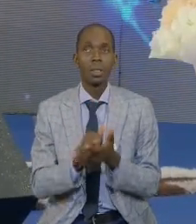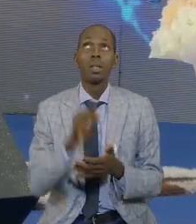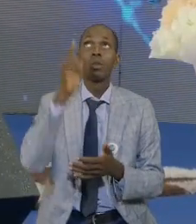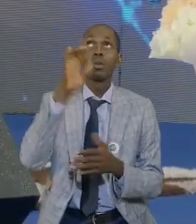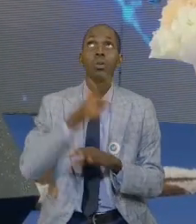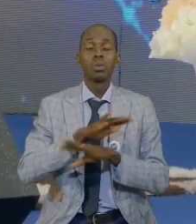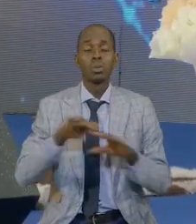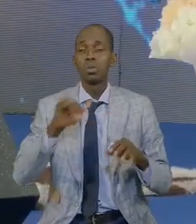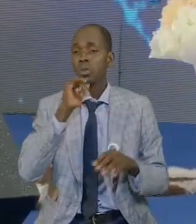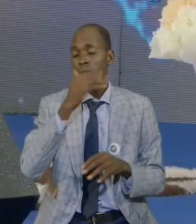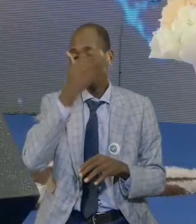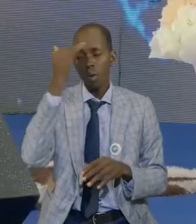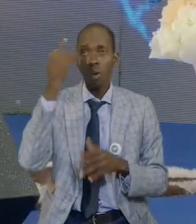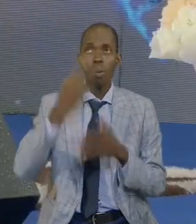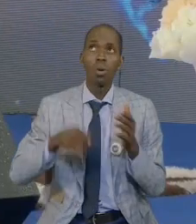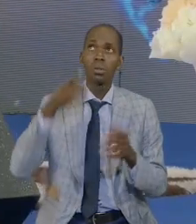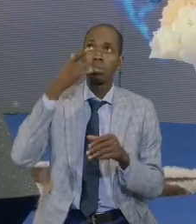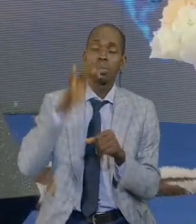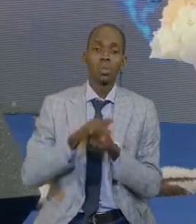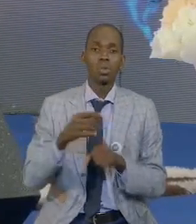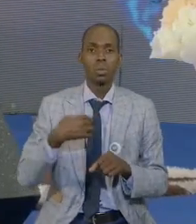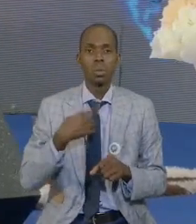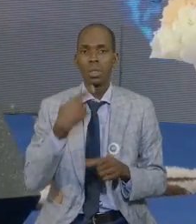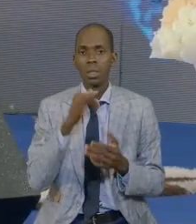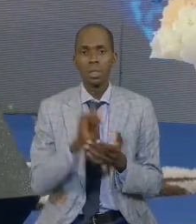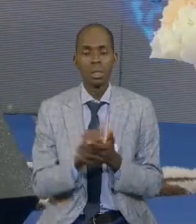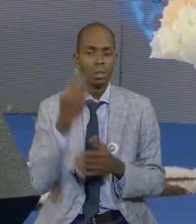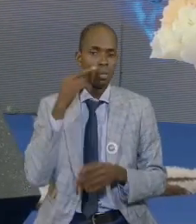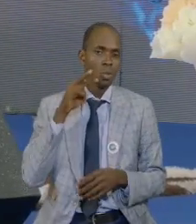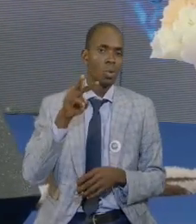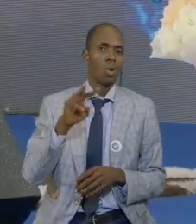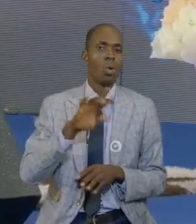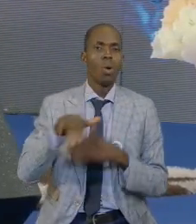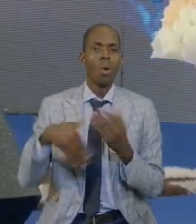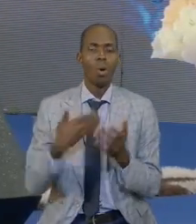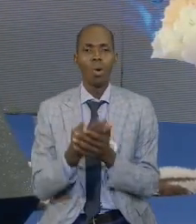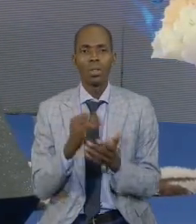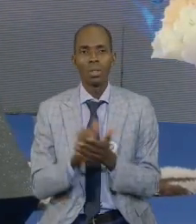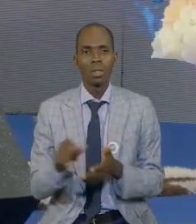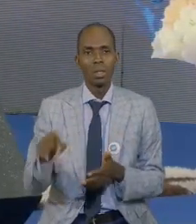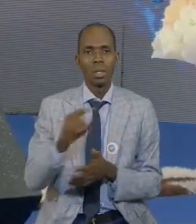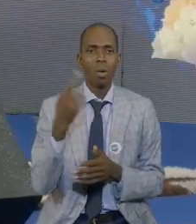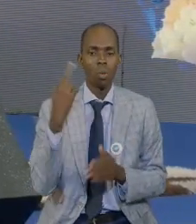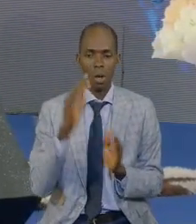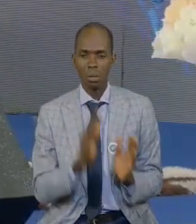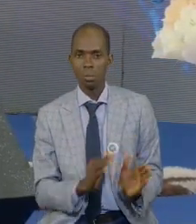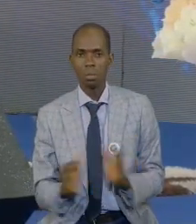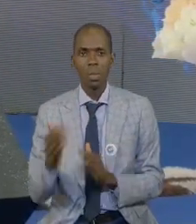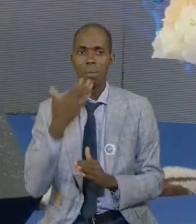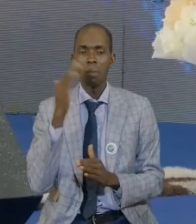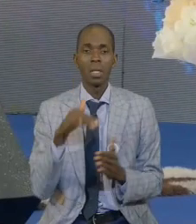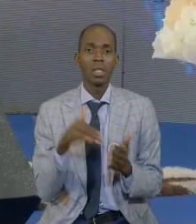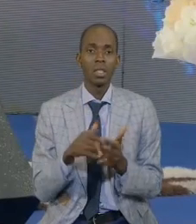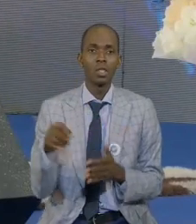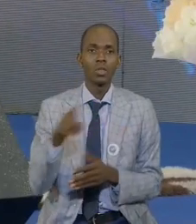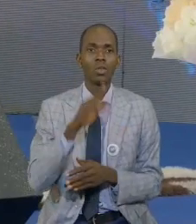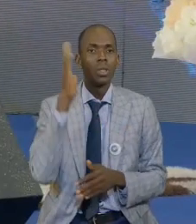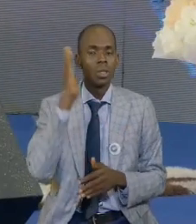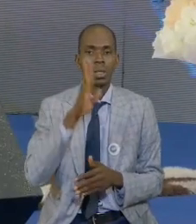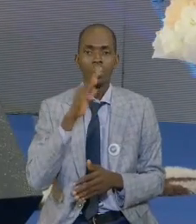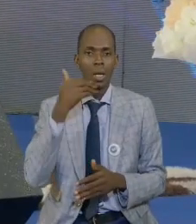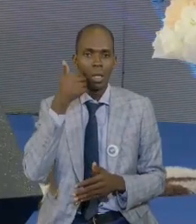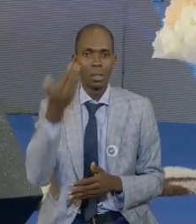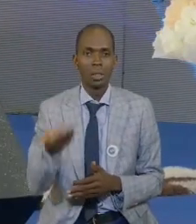what he has said to me and he said behold all day that were incense against thee shall be ashamed